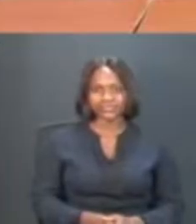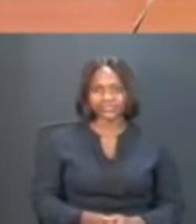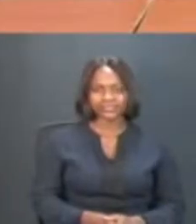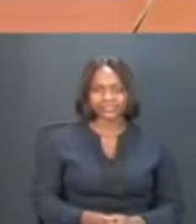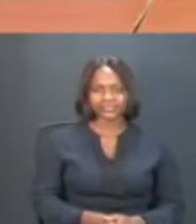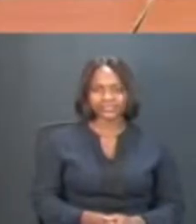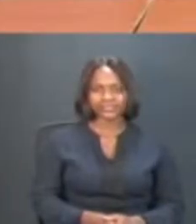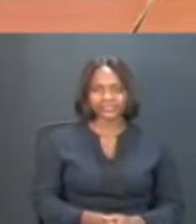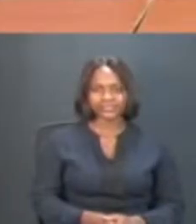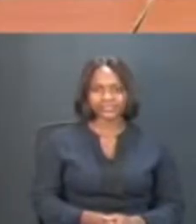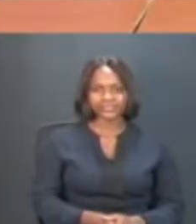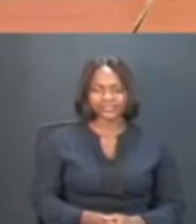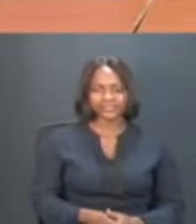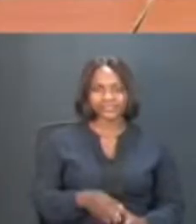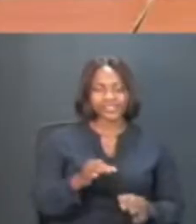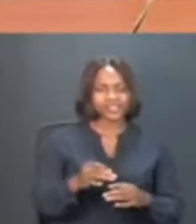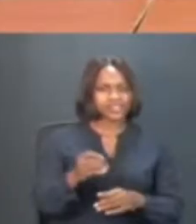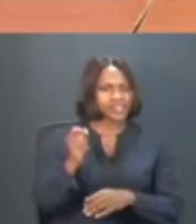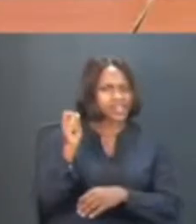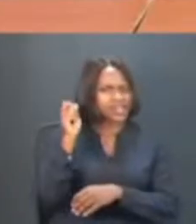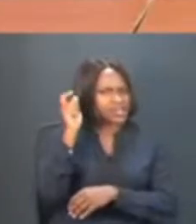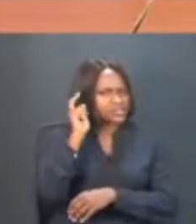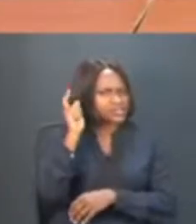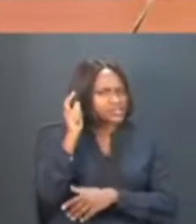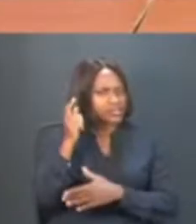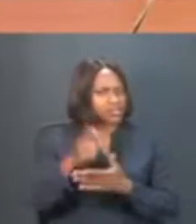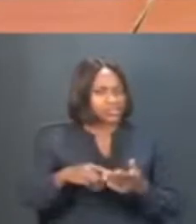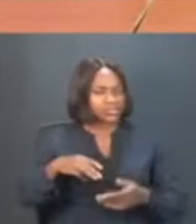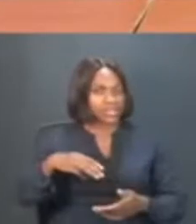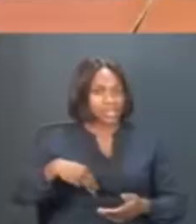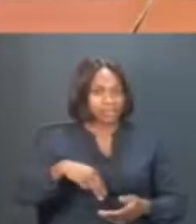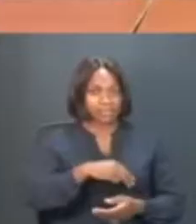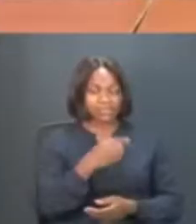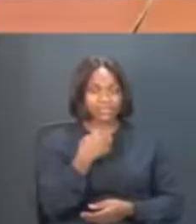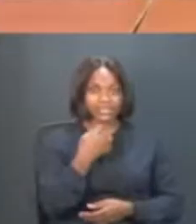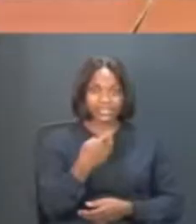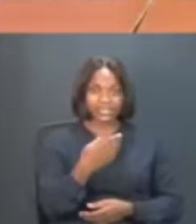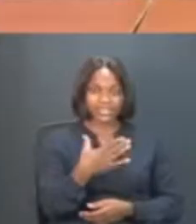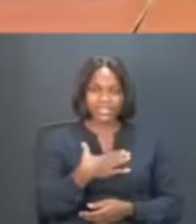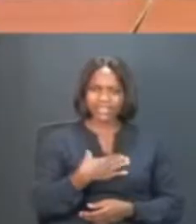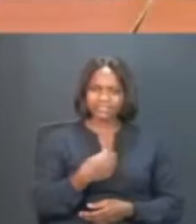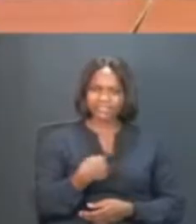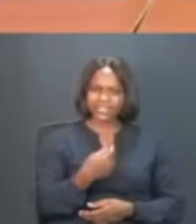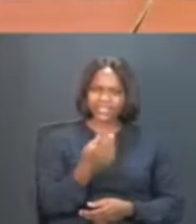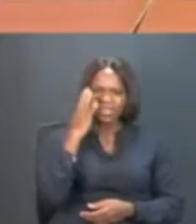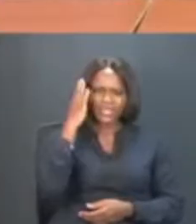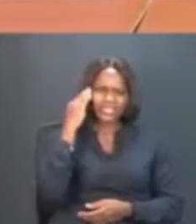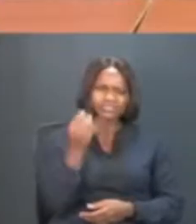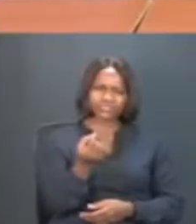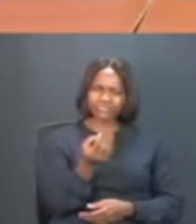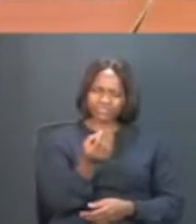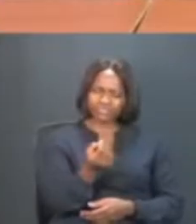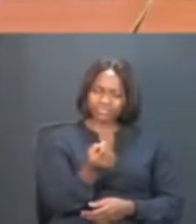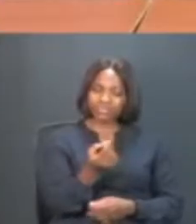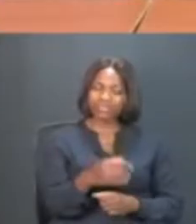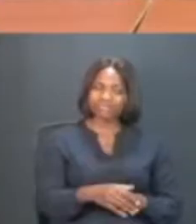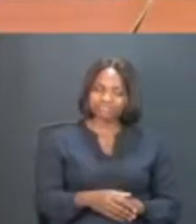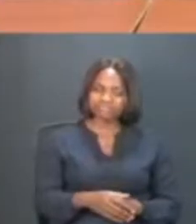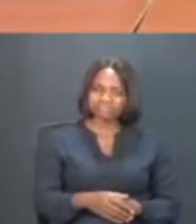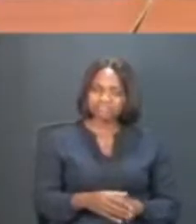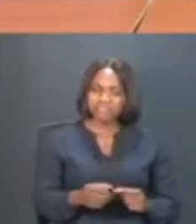to what colleagues have said here, and the little experience I've had with my mother when she developed